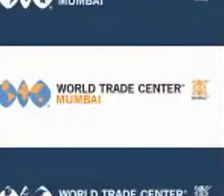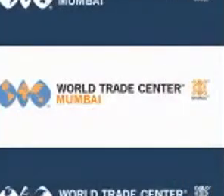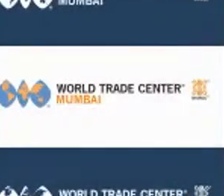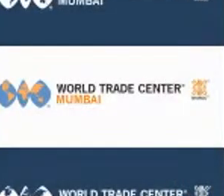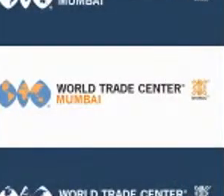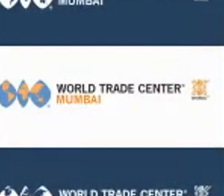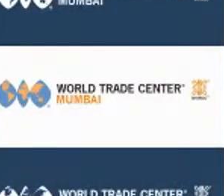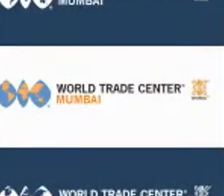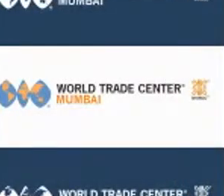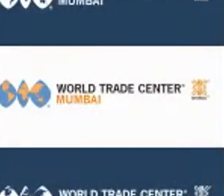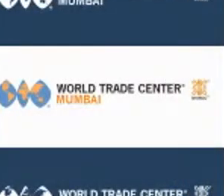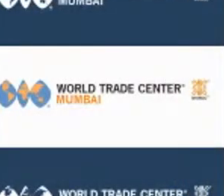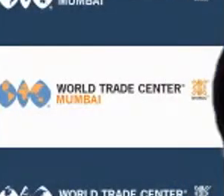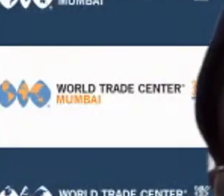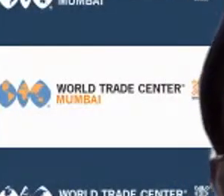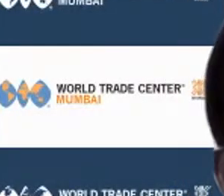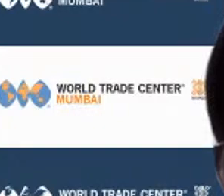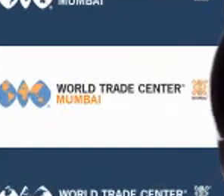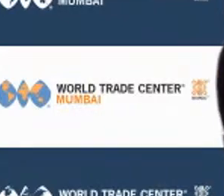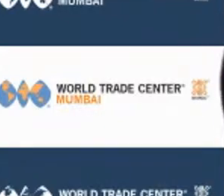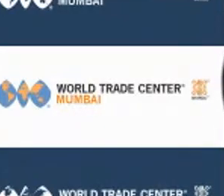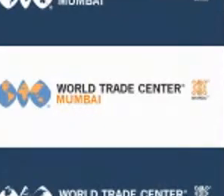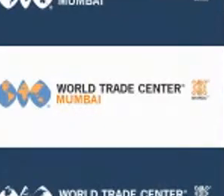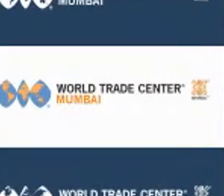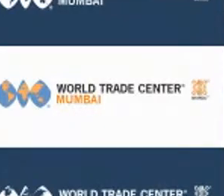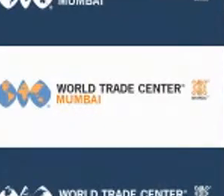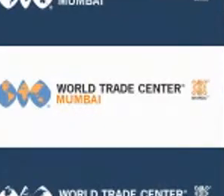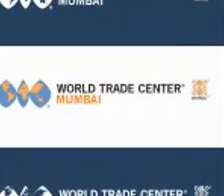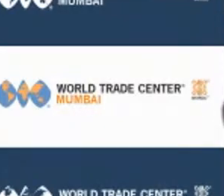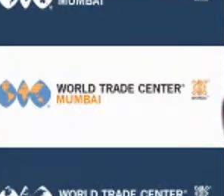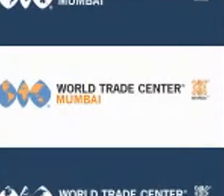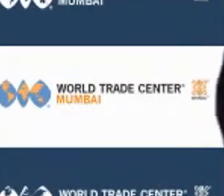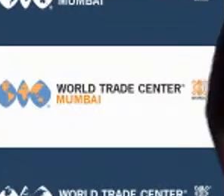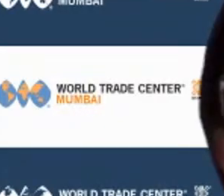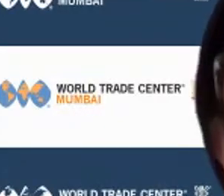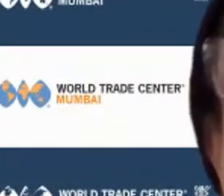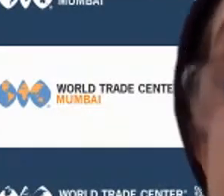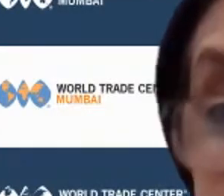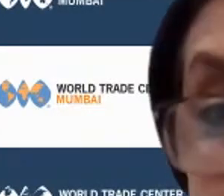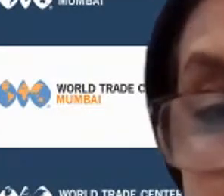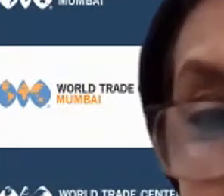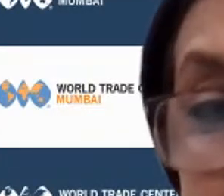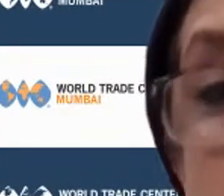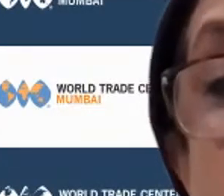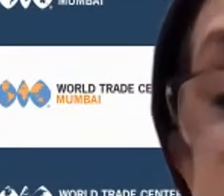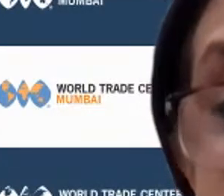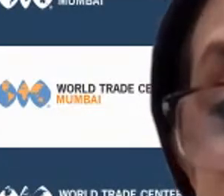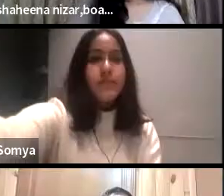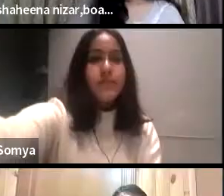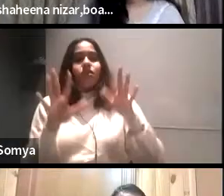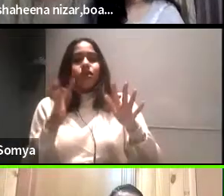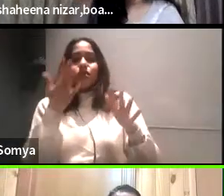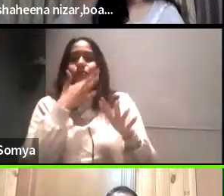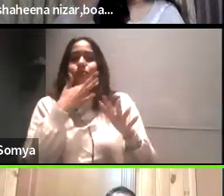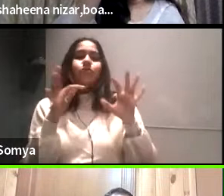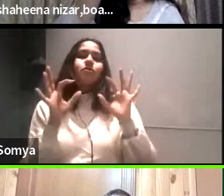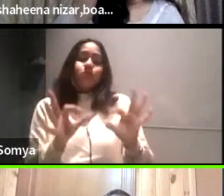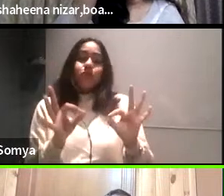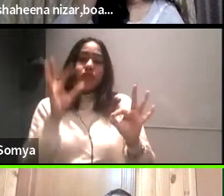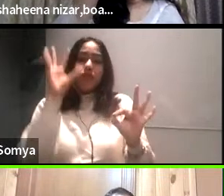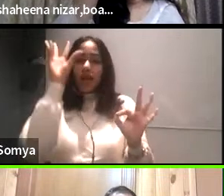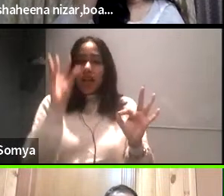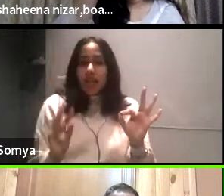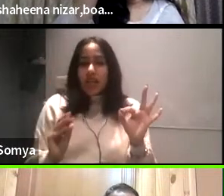So at night, if you have them at a party or someplace, then they light up. So they look very beautiful in